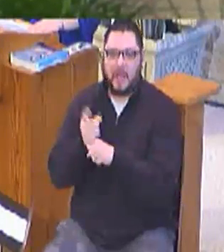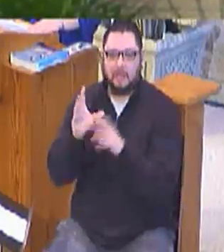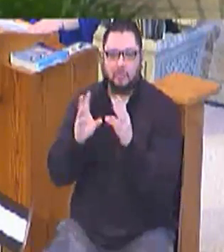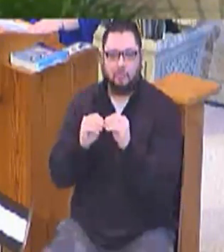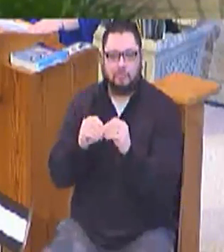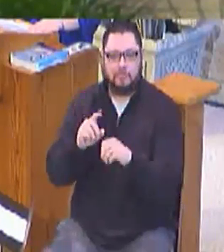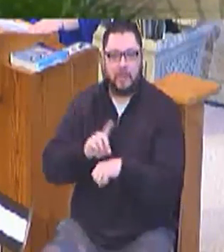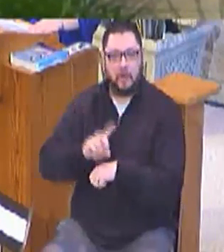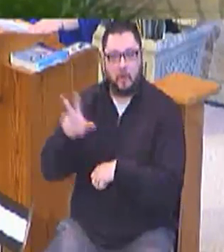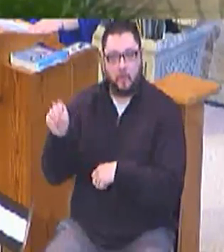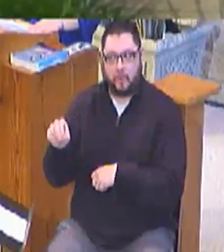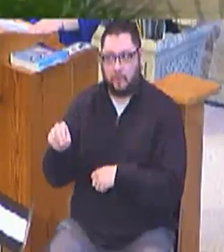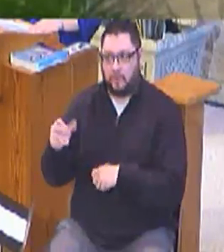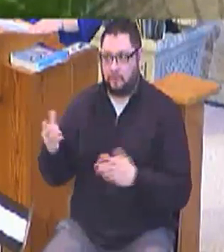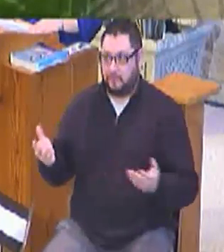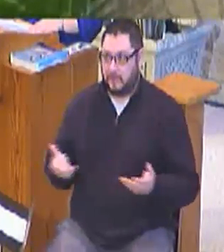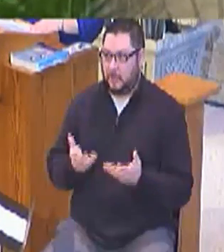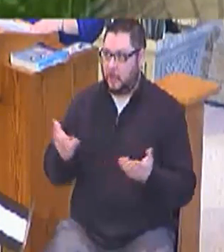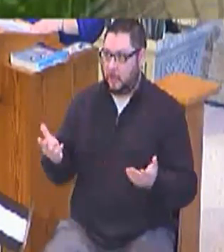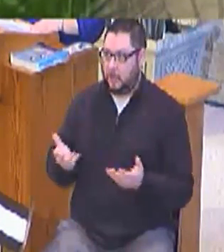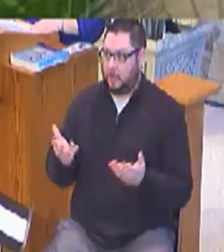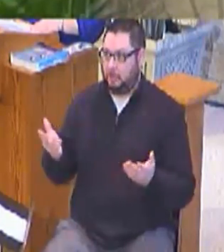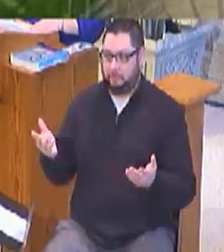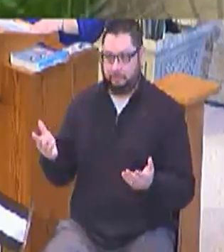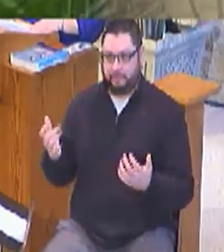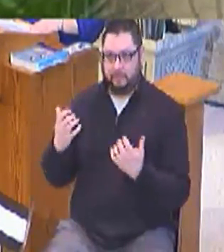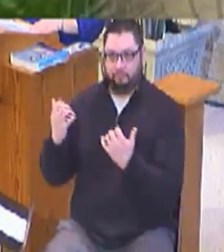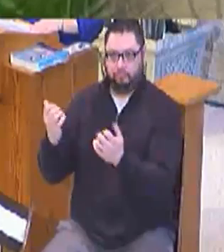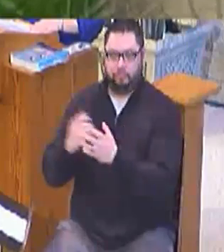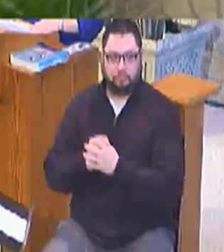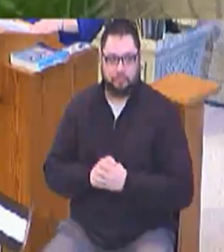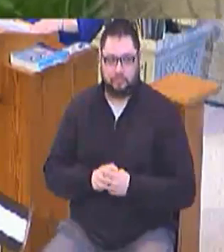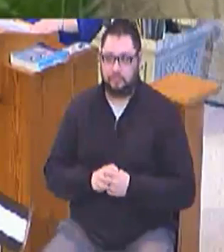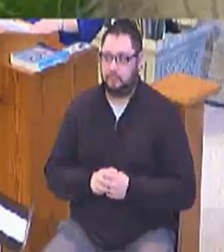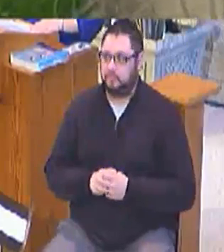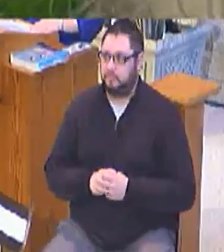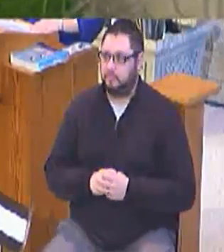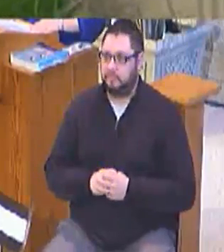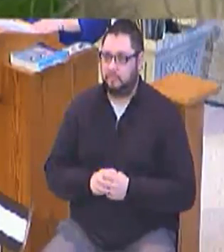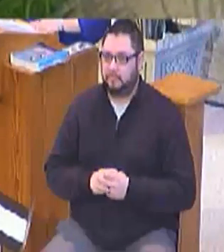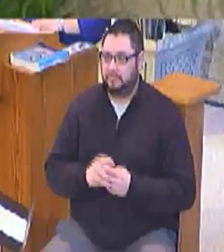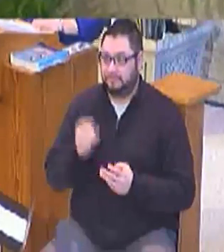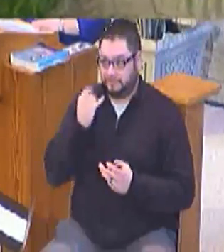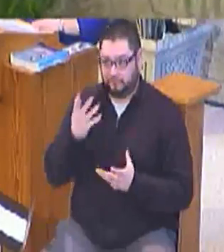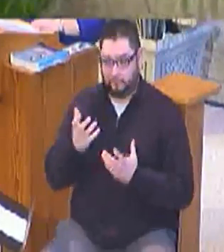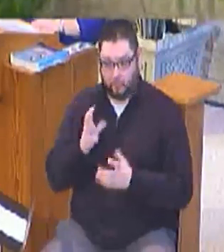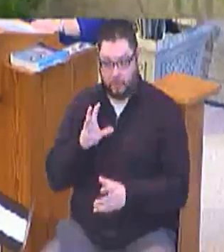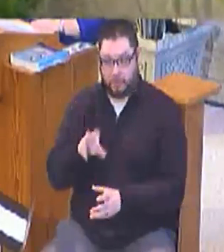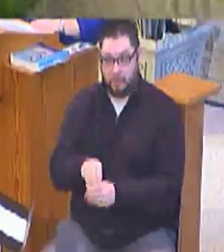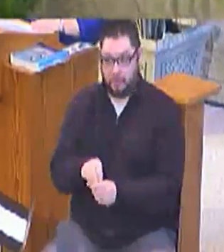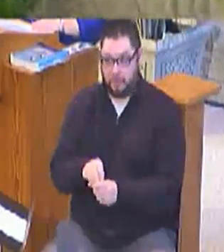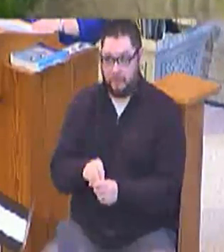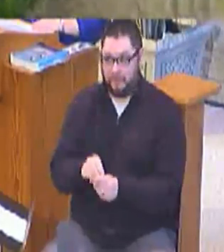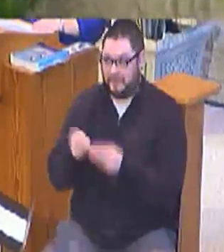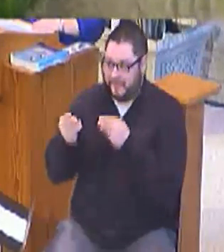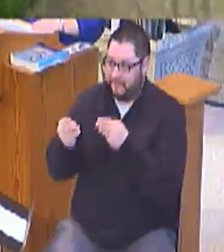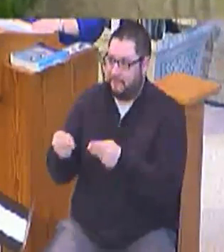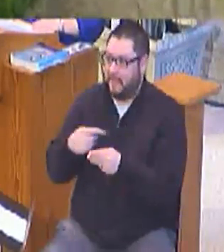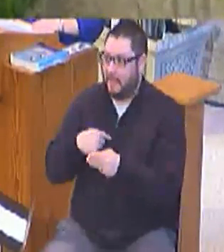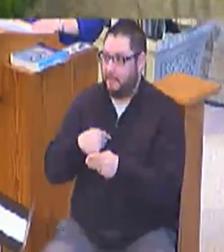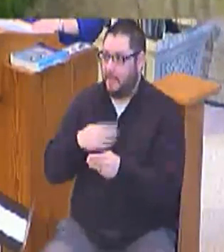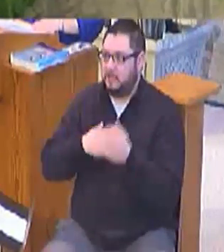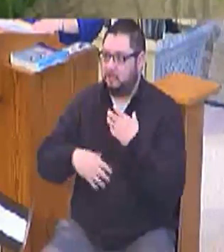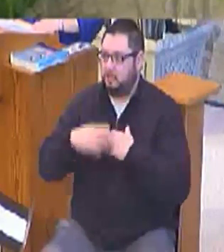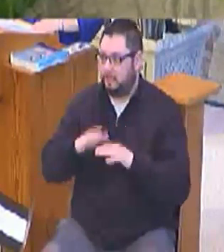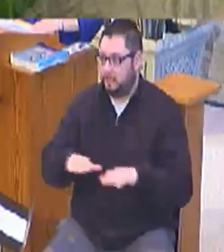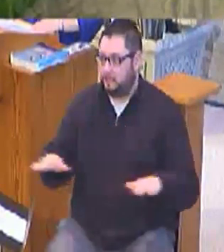meeting at 1:30 right here in the sanctuary this afternoon. If you plan to participate in the Feed My Starving Children